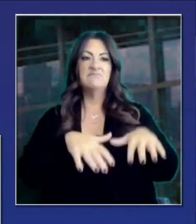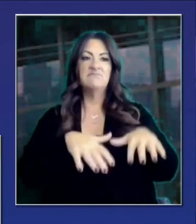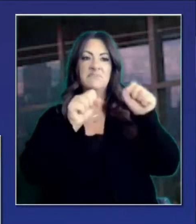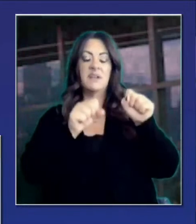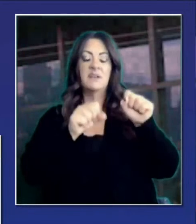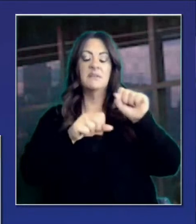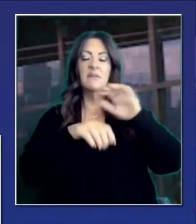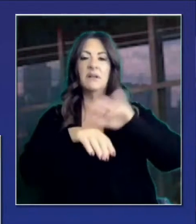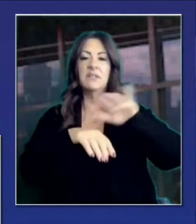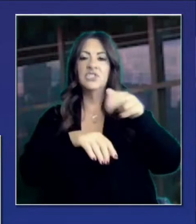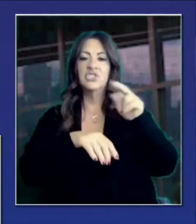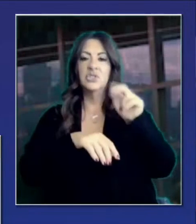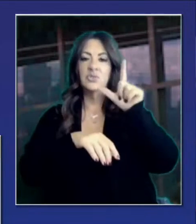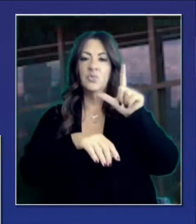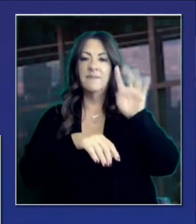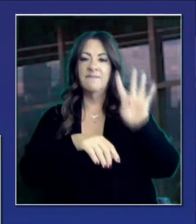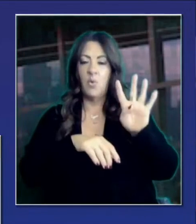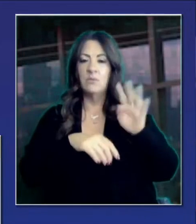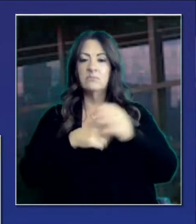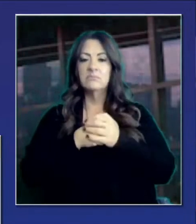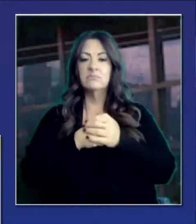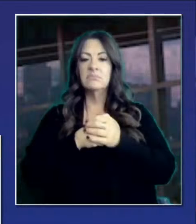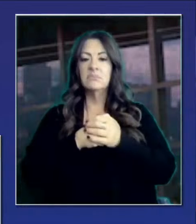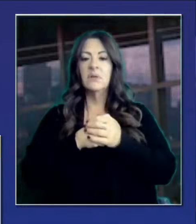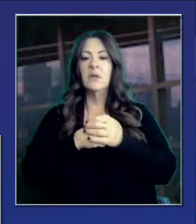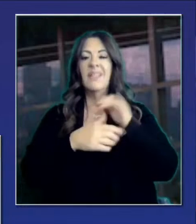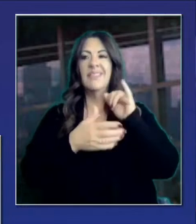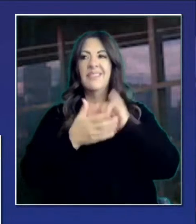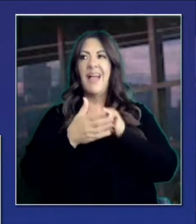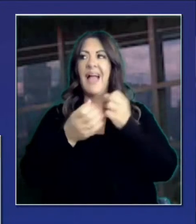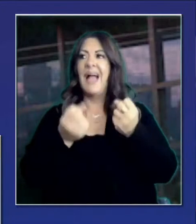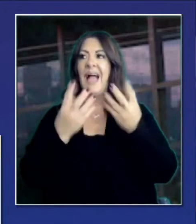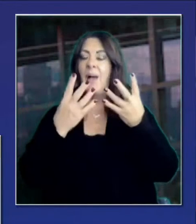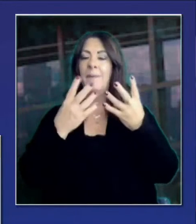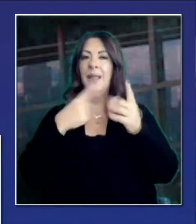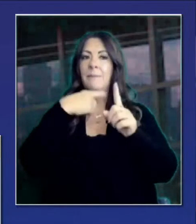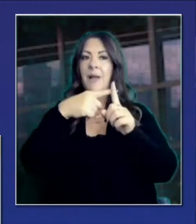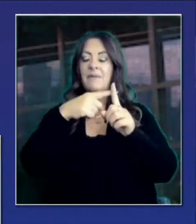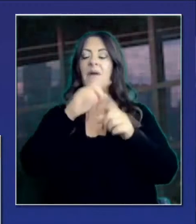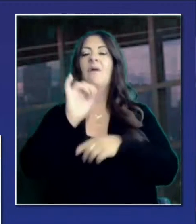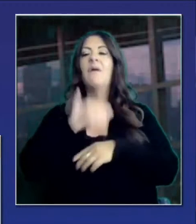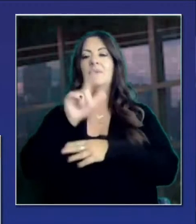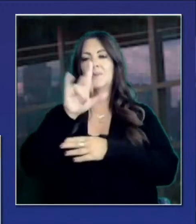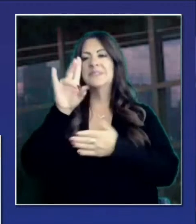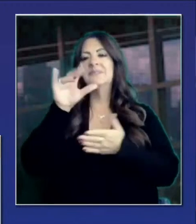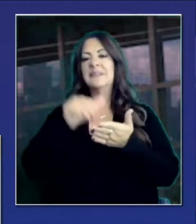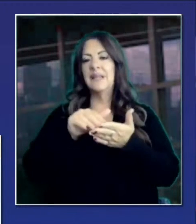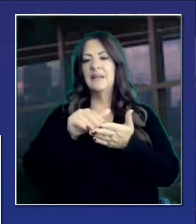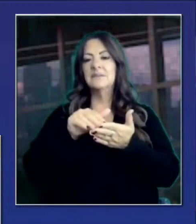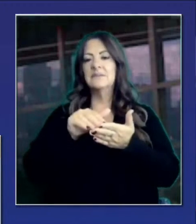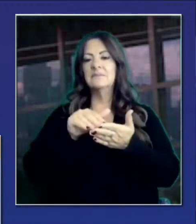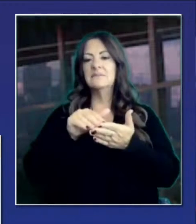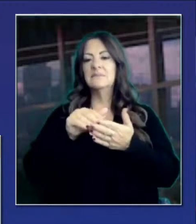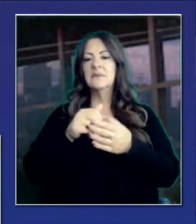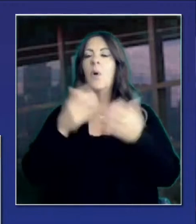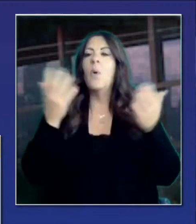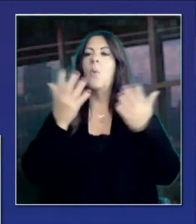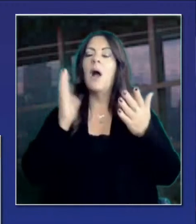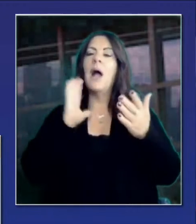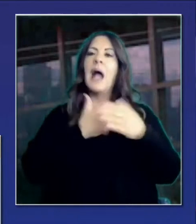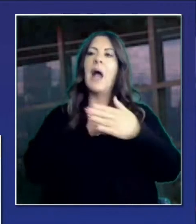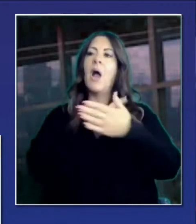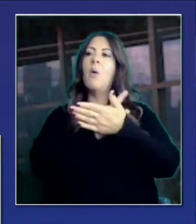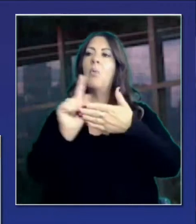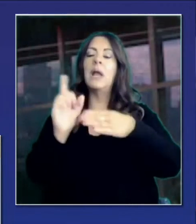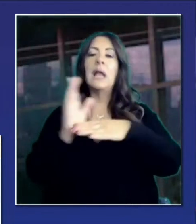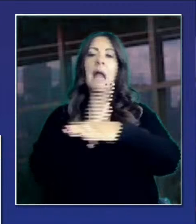24th, 27,000 cases. The 7-day average now below that 27,000 based